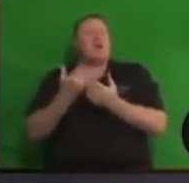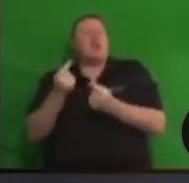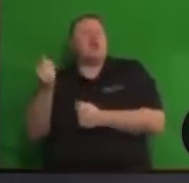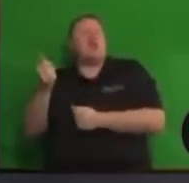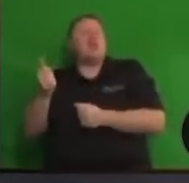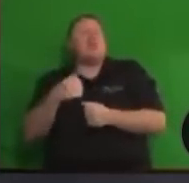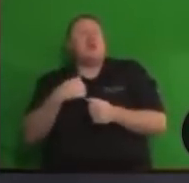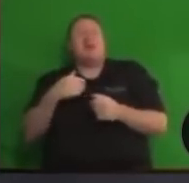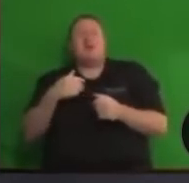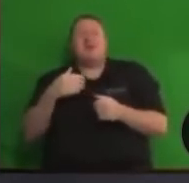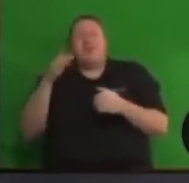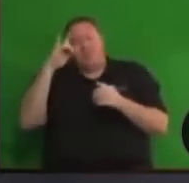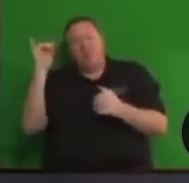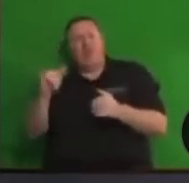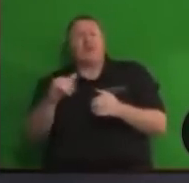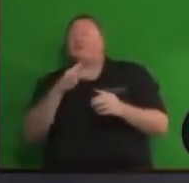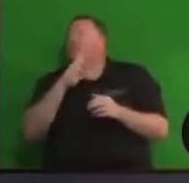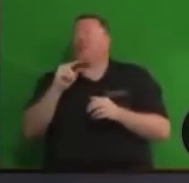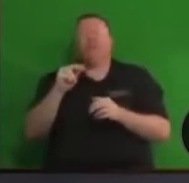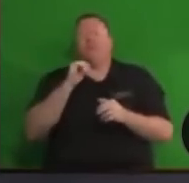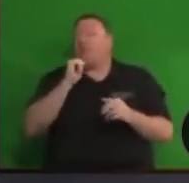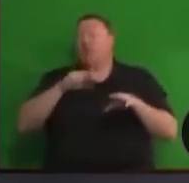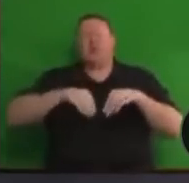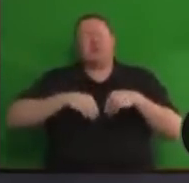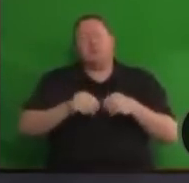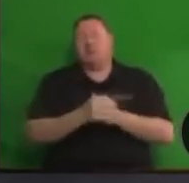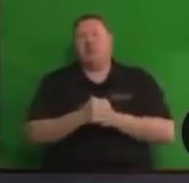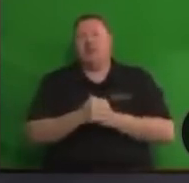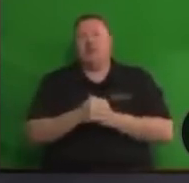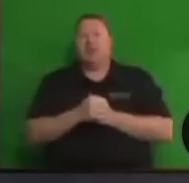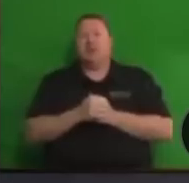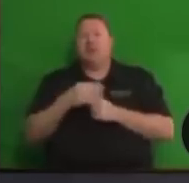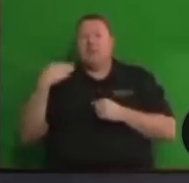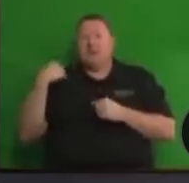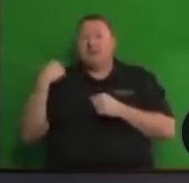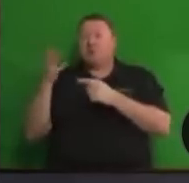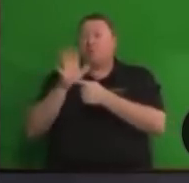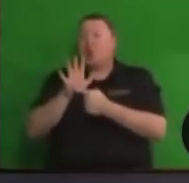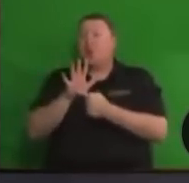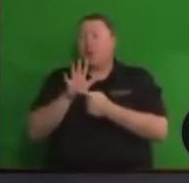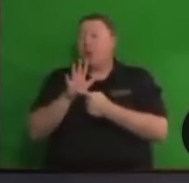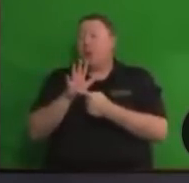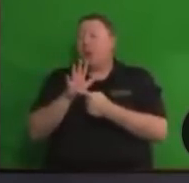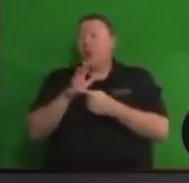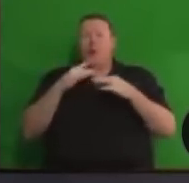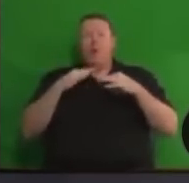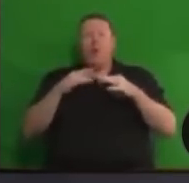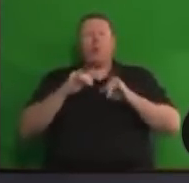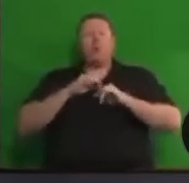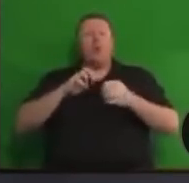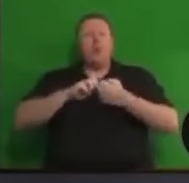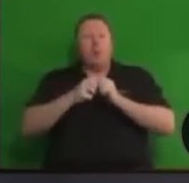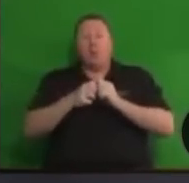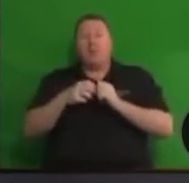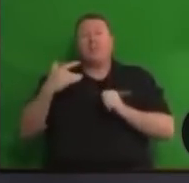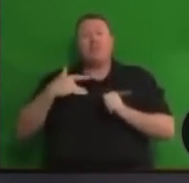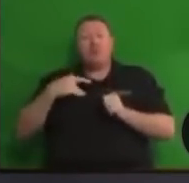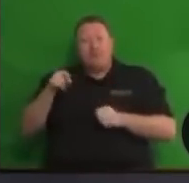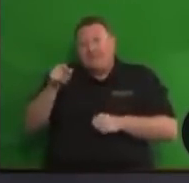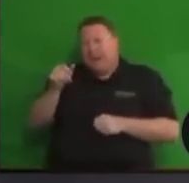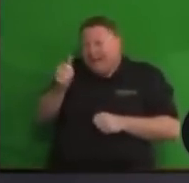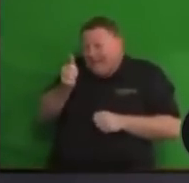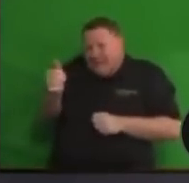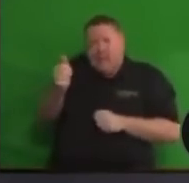the Minister rightly acknowledged, this water crisis is largely self-inflicted by municipal